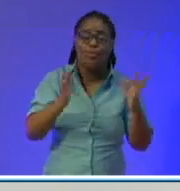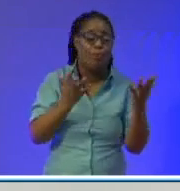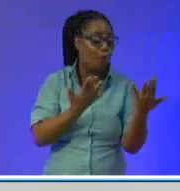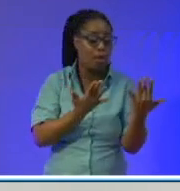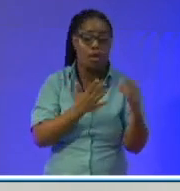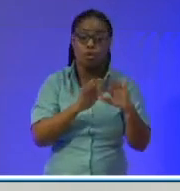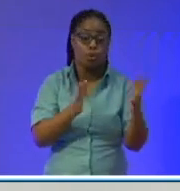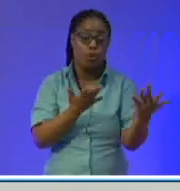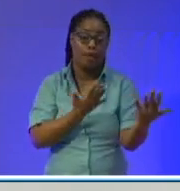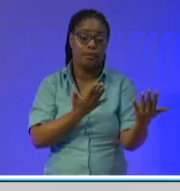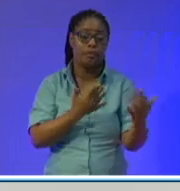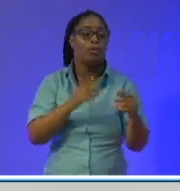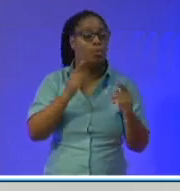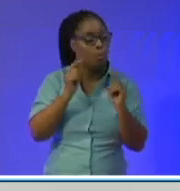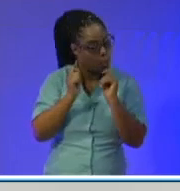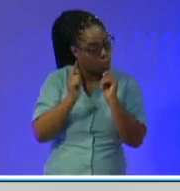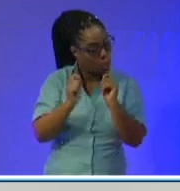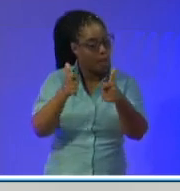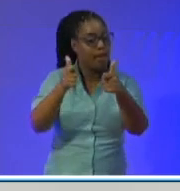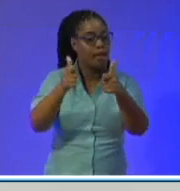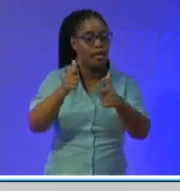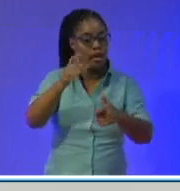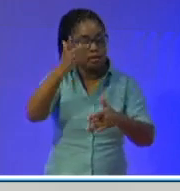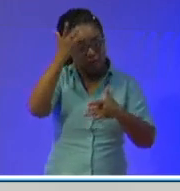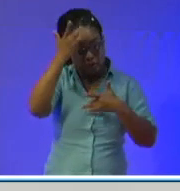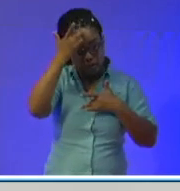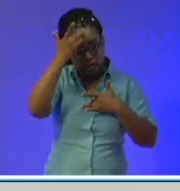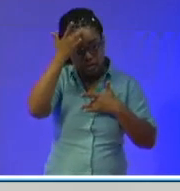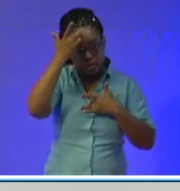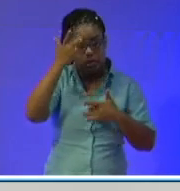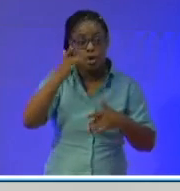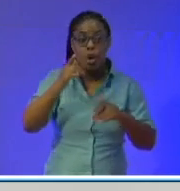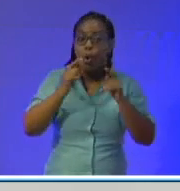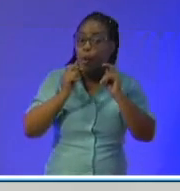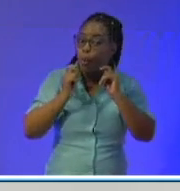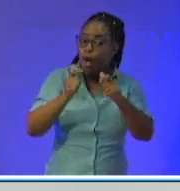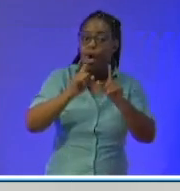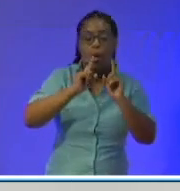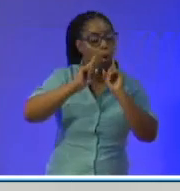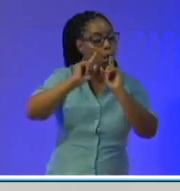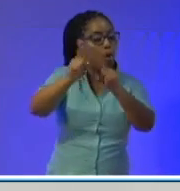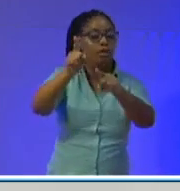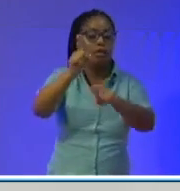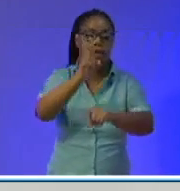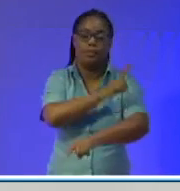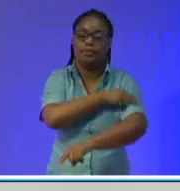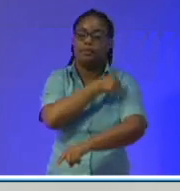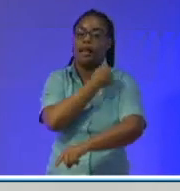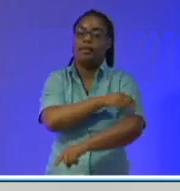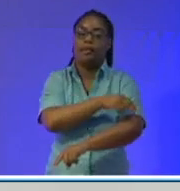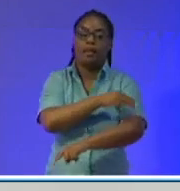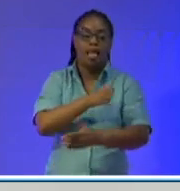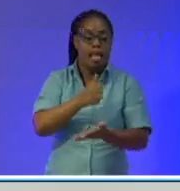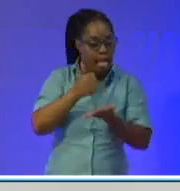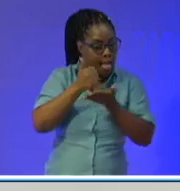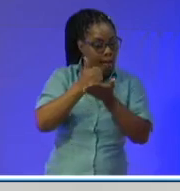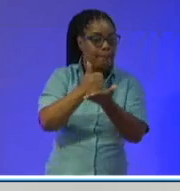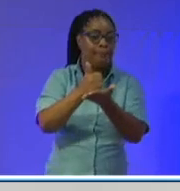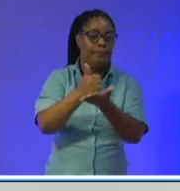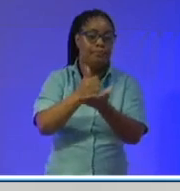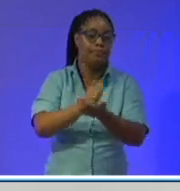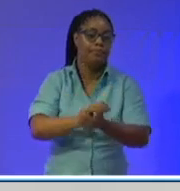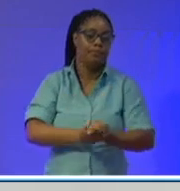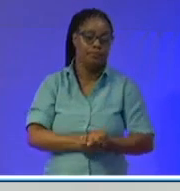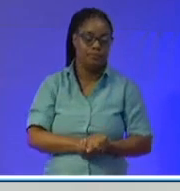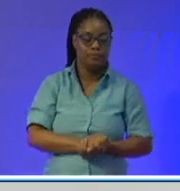SpO2 levels dropping drastically before you decide to seek help. Make sure that you remain in contact with those who are providing what they call that